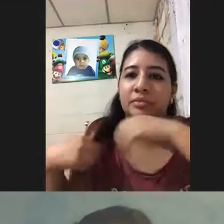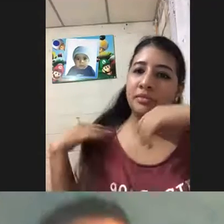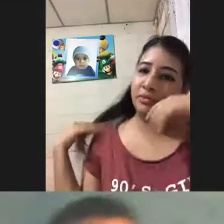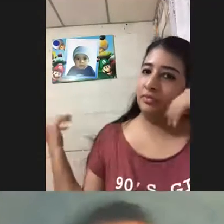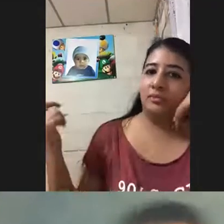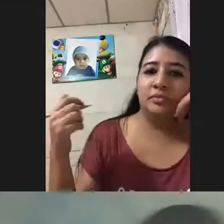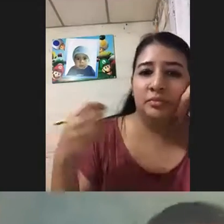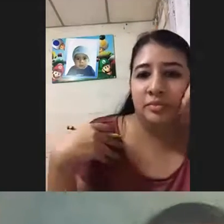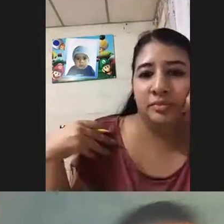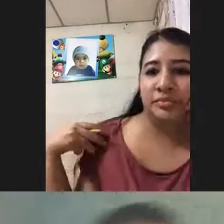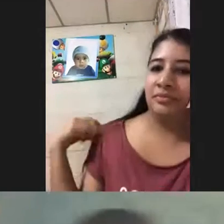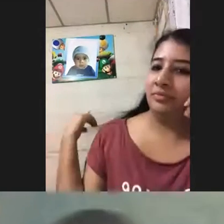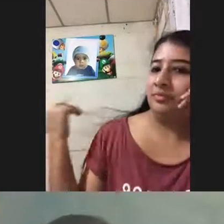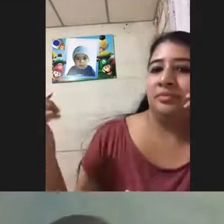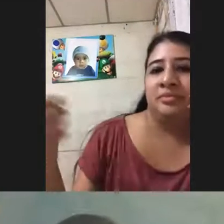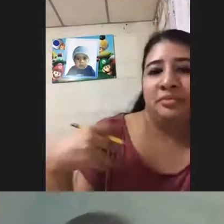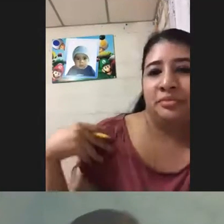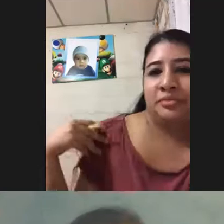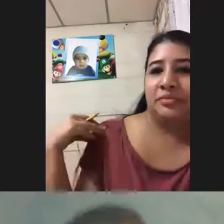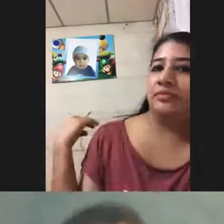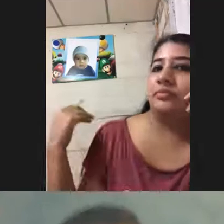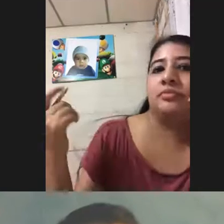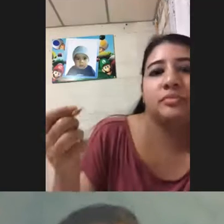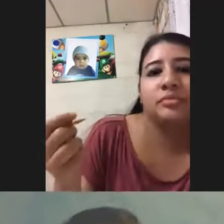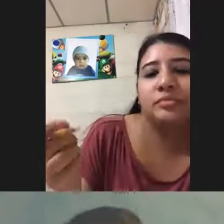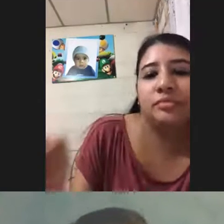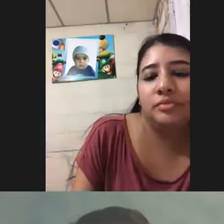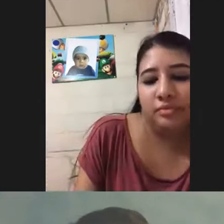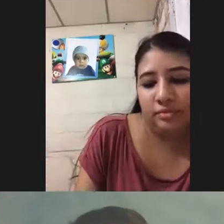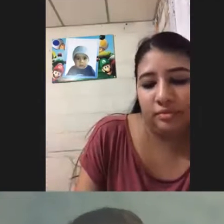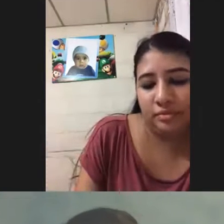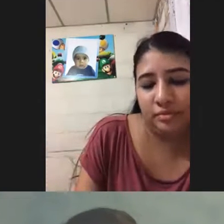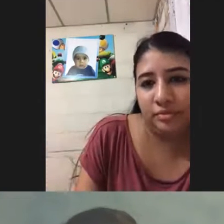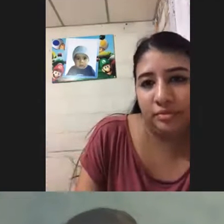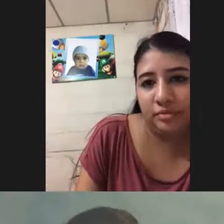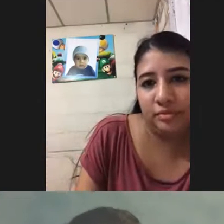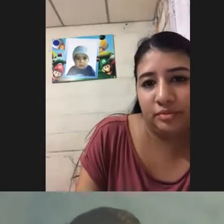Hello, mister. Hello, guys. How are you, Walter?